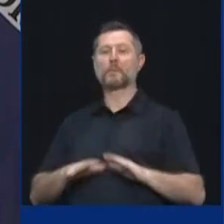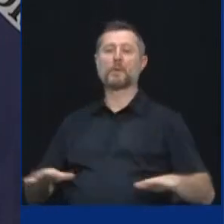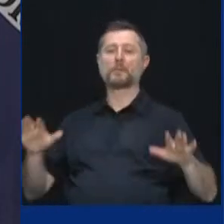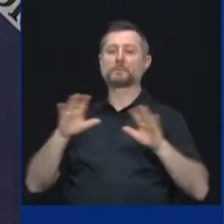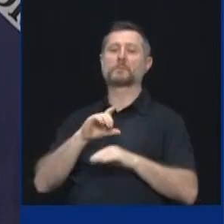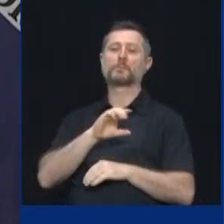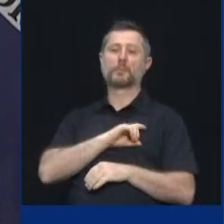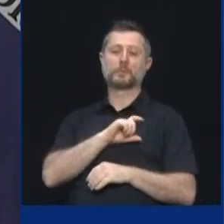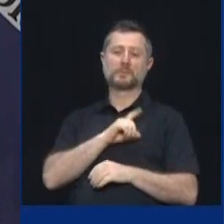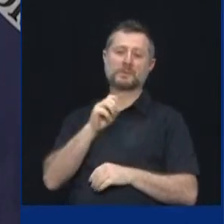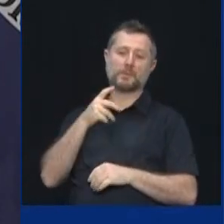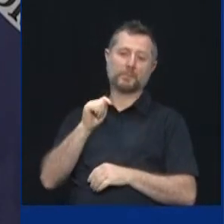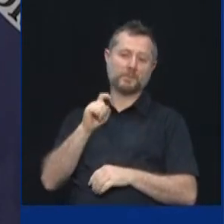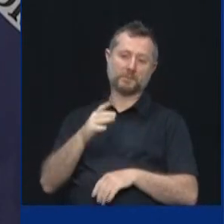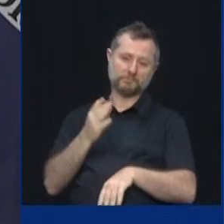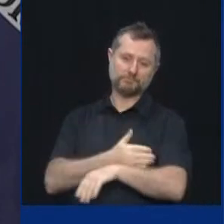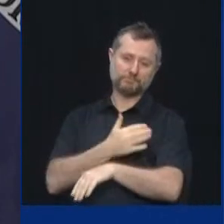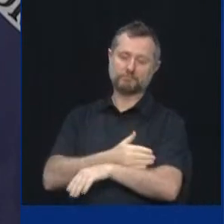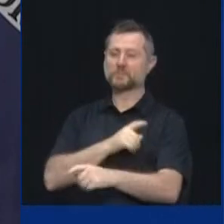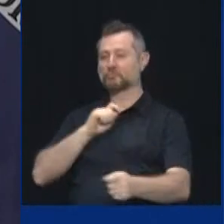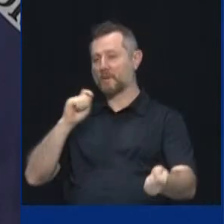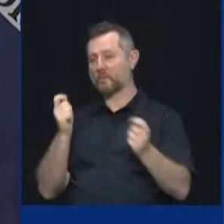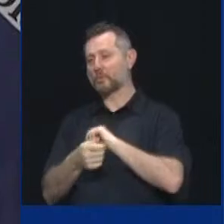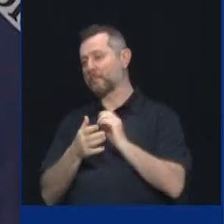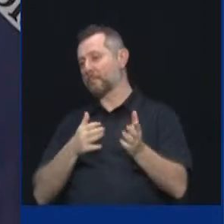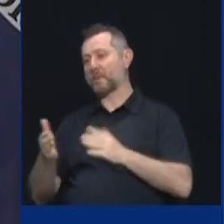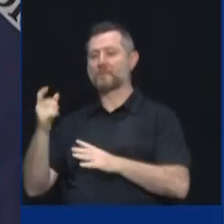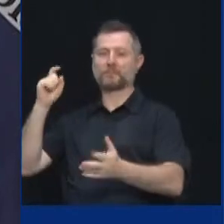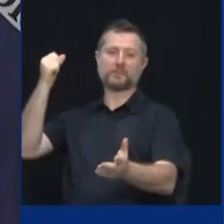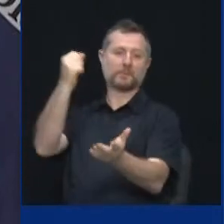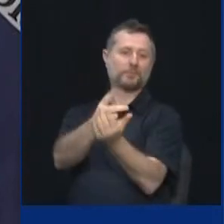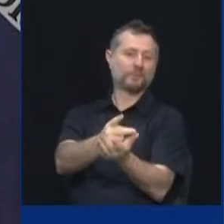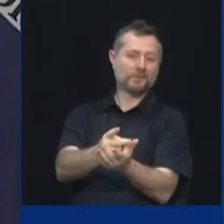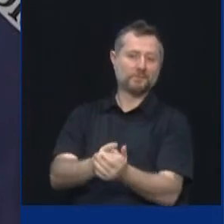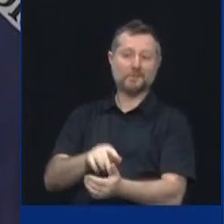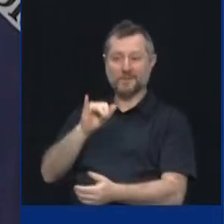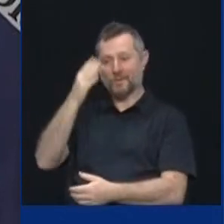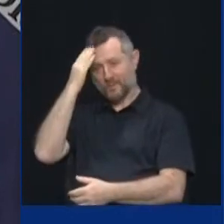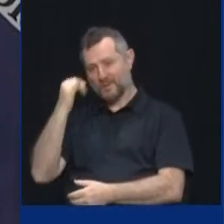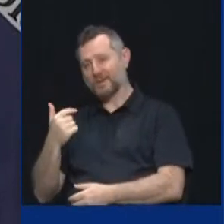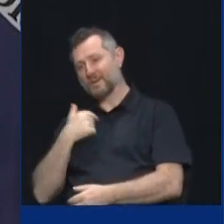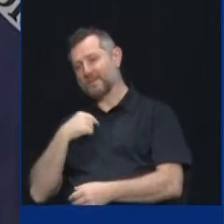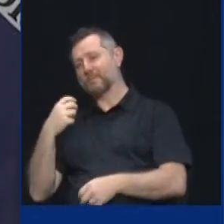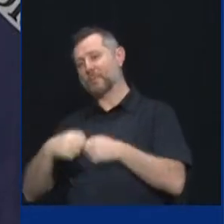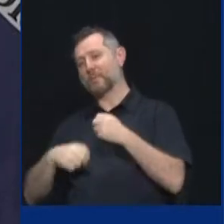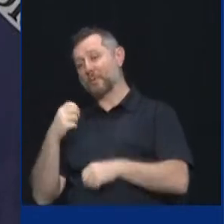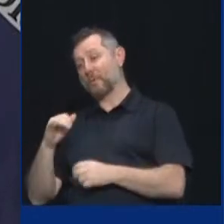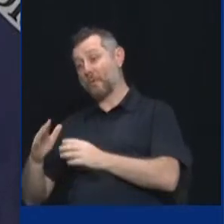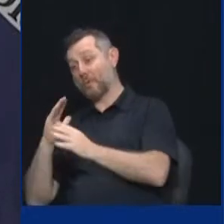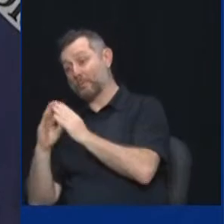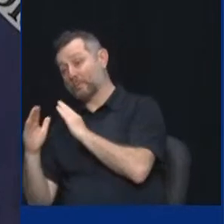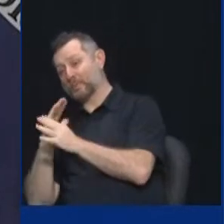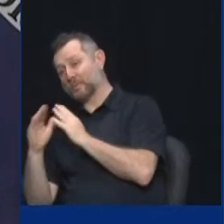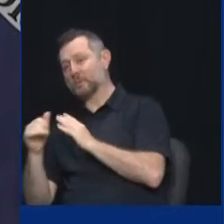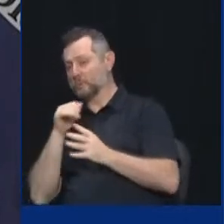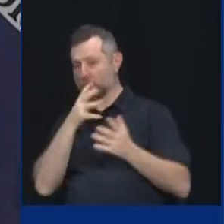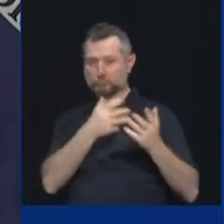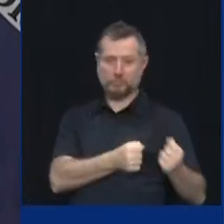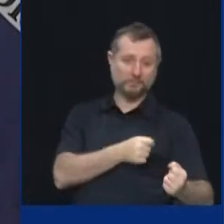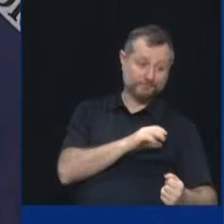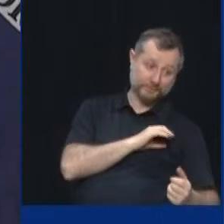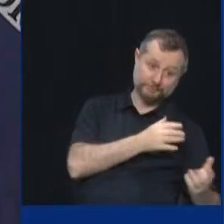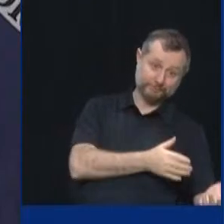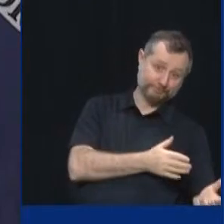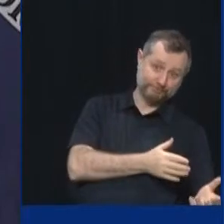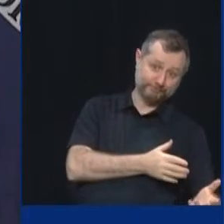to do a reform plan, because there is a problem. There is a lack of trust. It's frustrating the police.